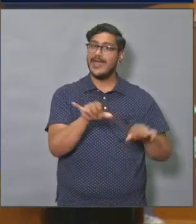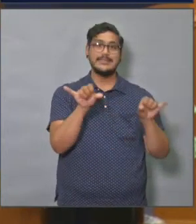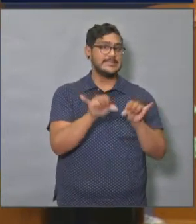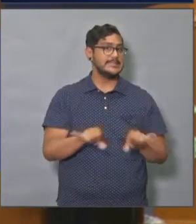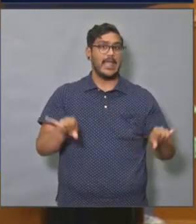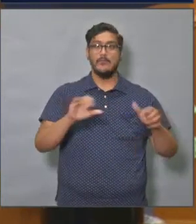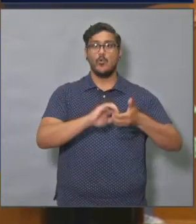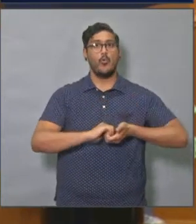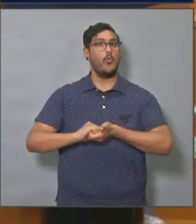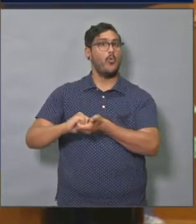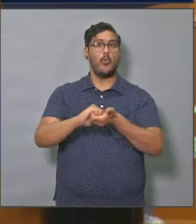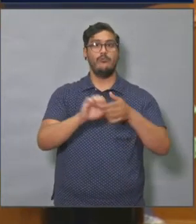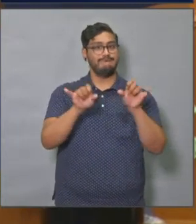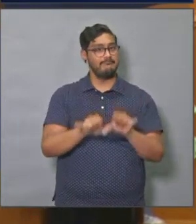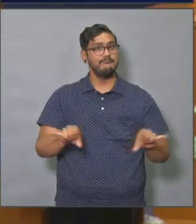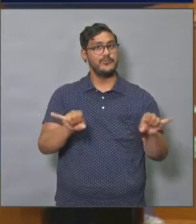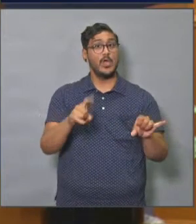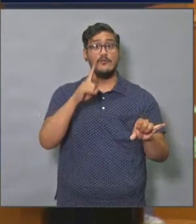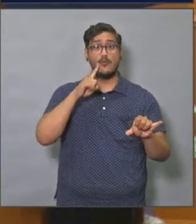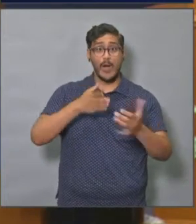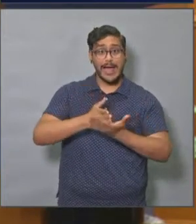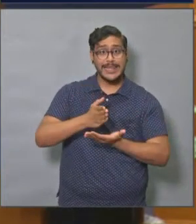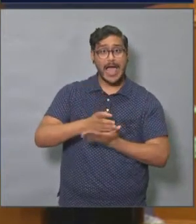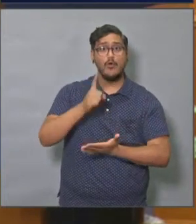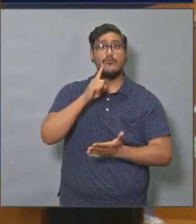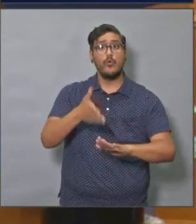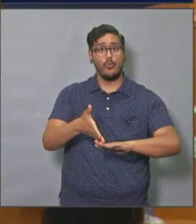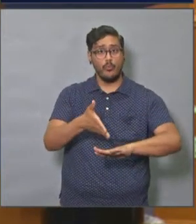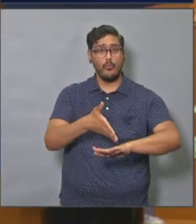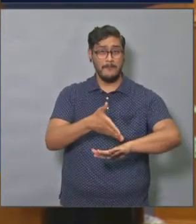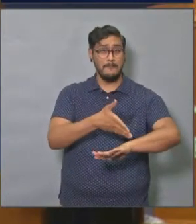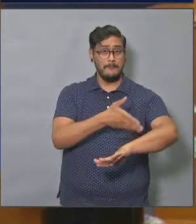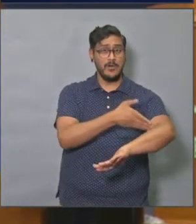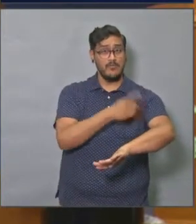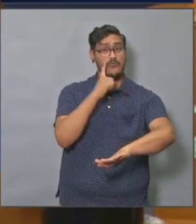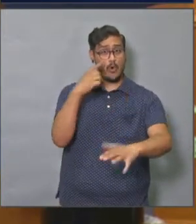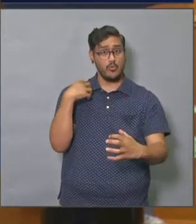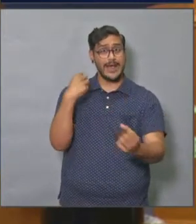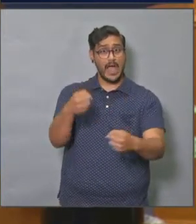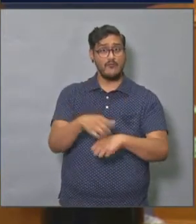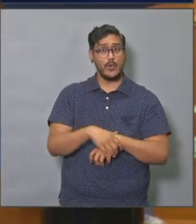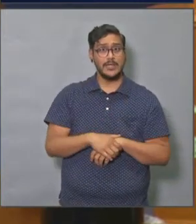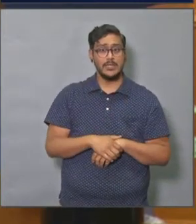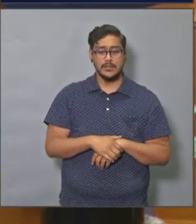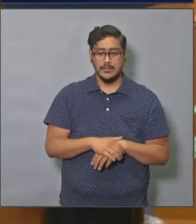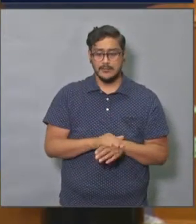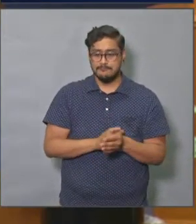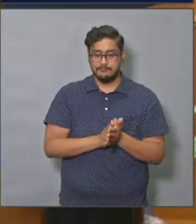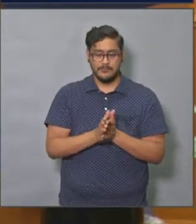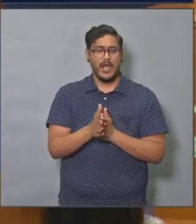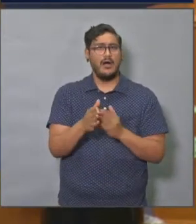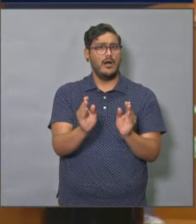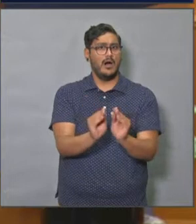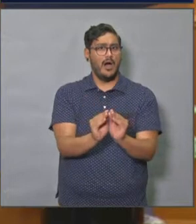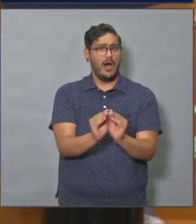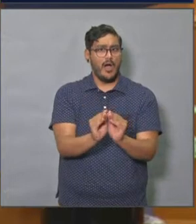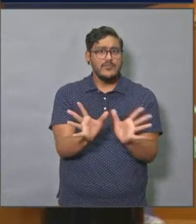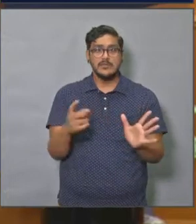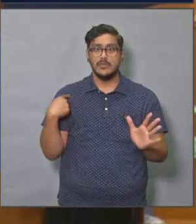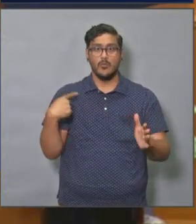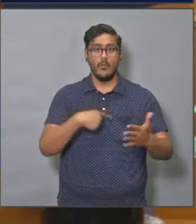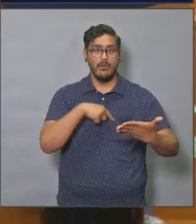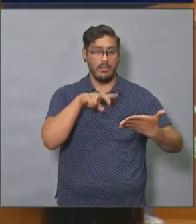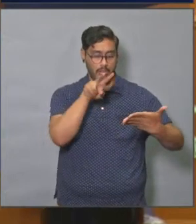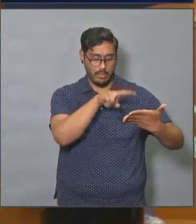cooperation to allow us to continue to make progress on the recovery journey. We obviously look at the data every